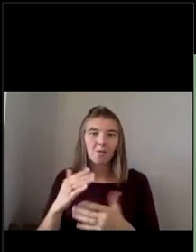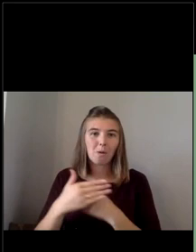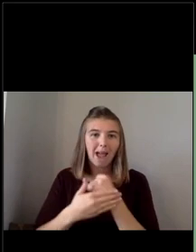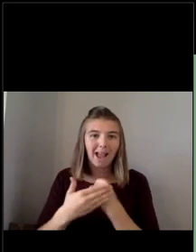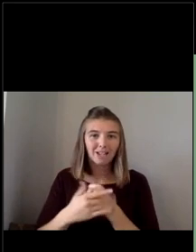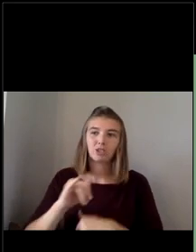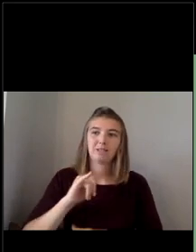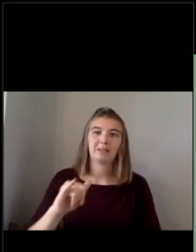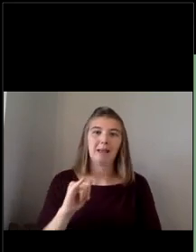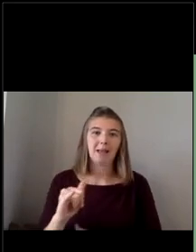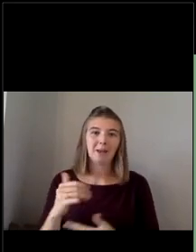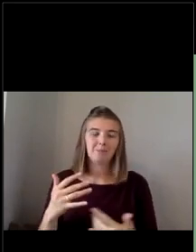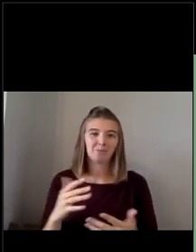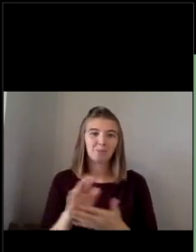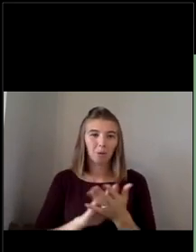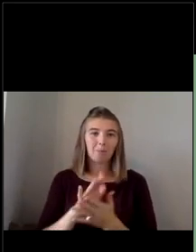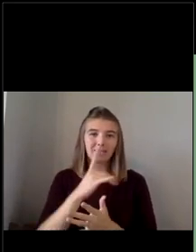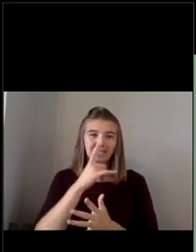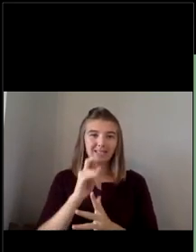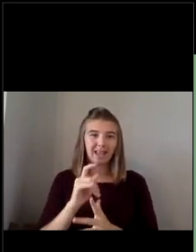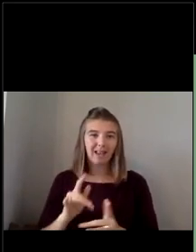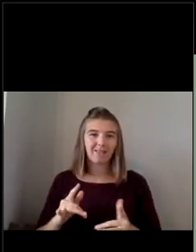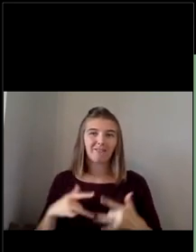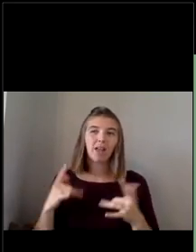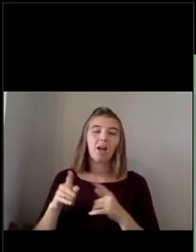very diverse student makeup.